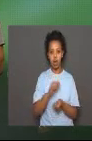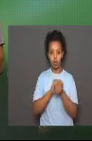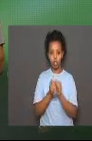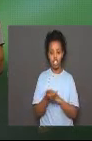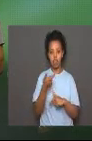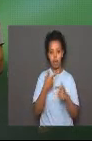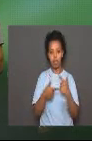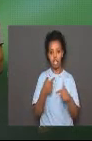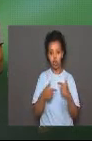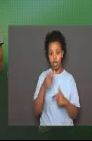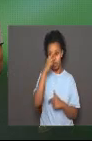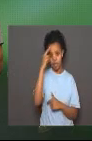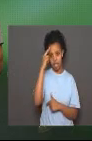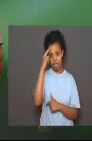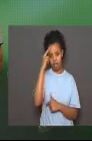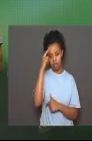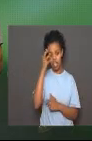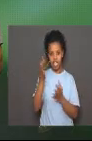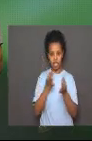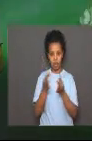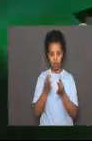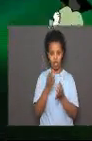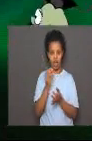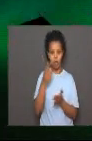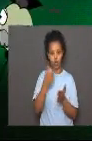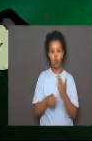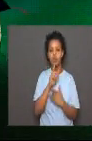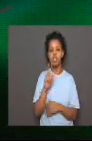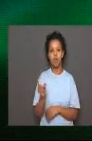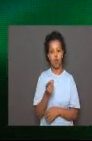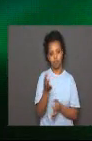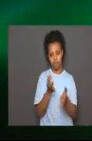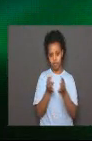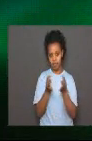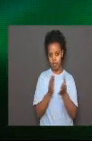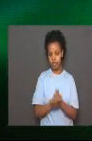mutation and what happens as a result.